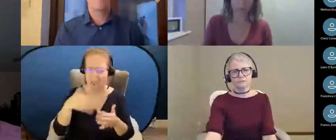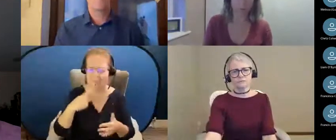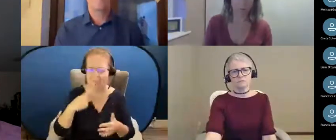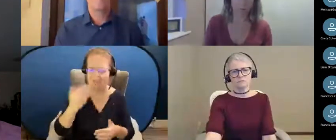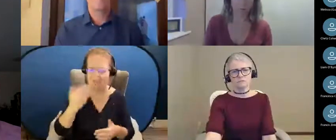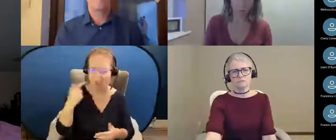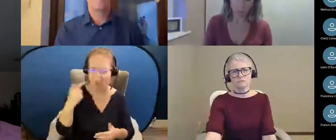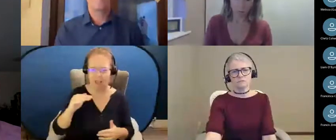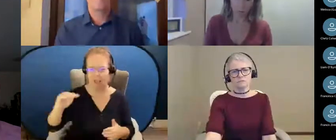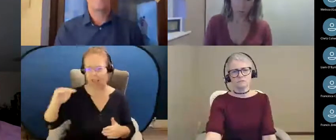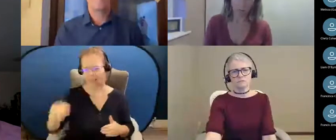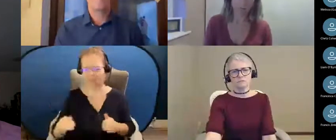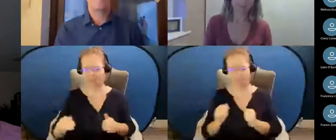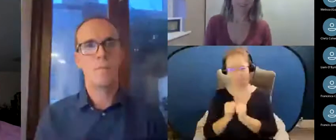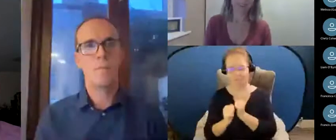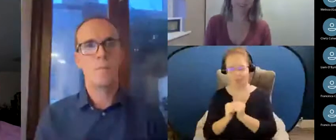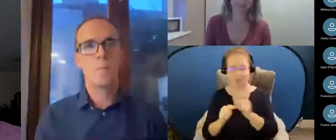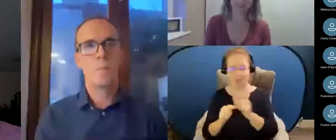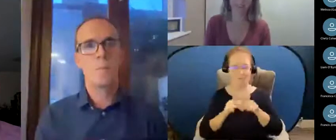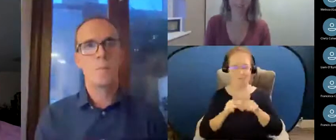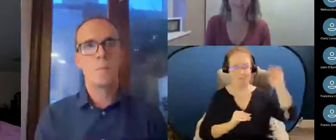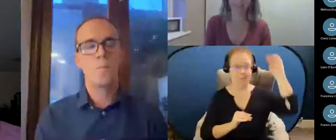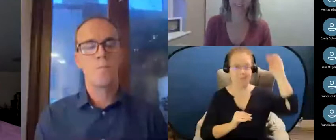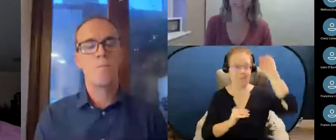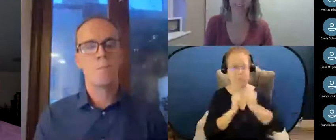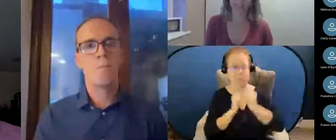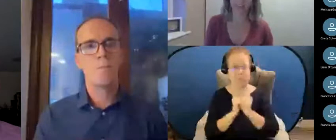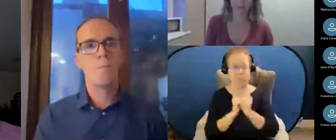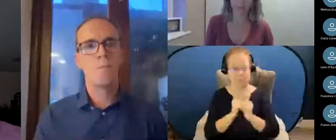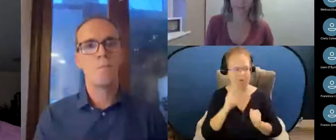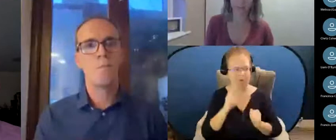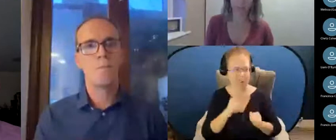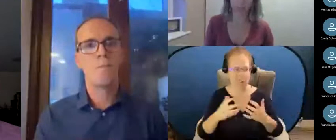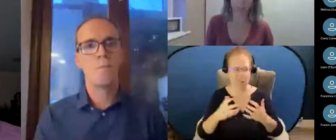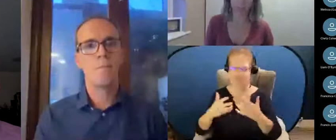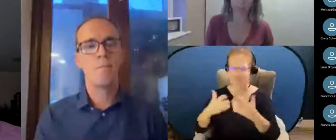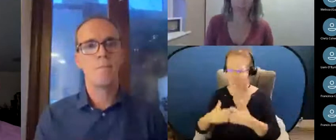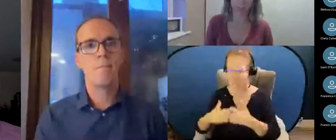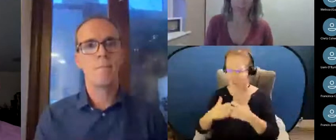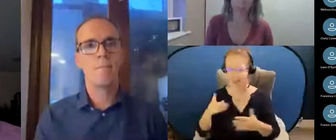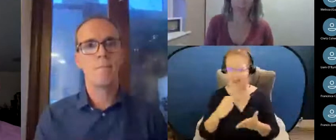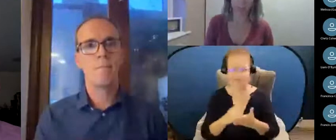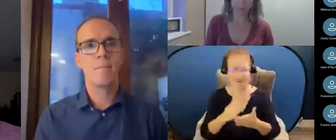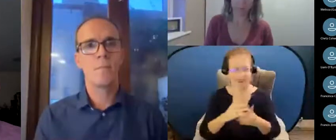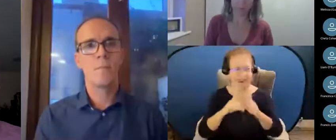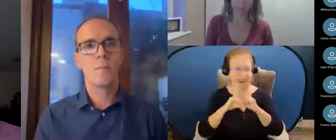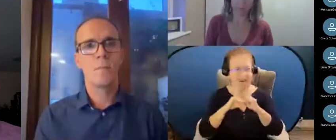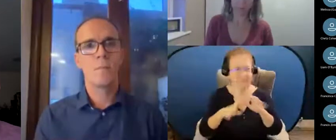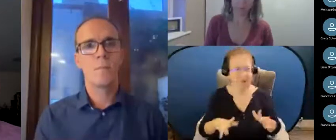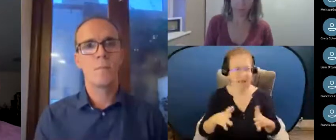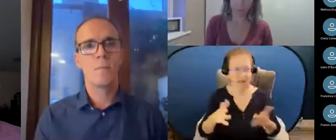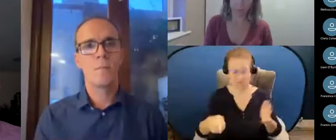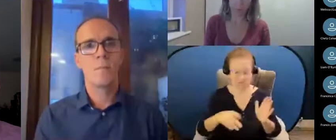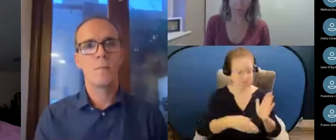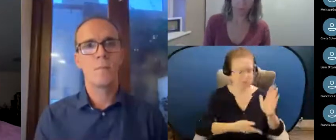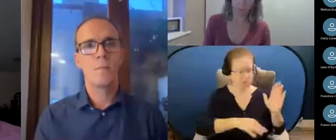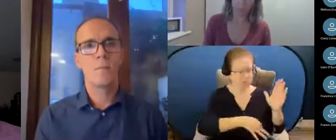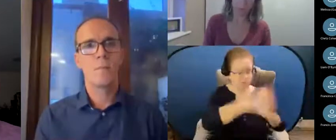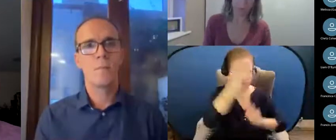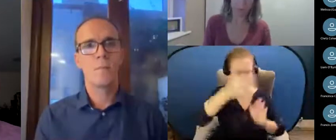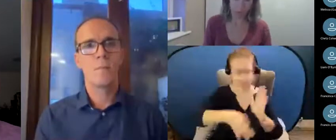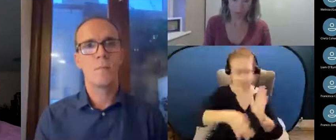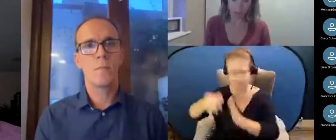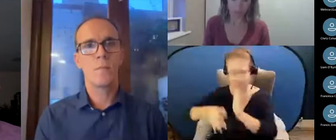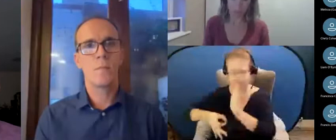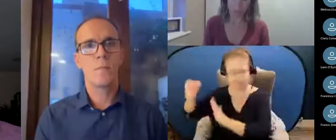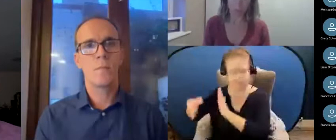little brother following the big brother, you know, if you're looking at the technology and you're looking at the most incredible, you know, advances in technology